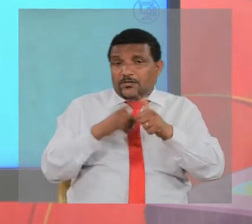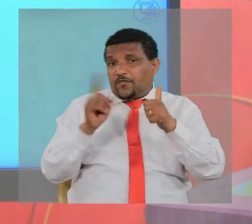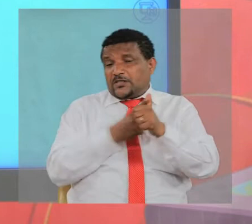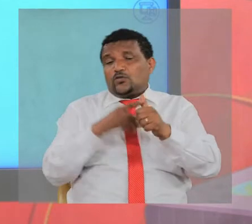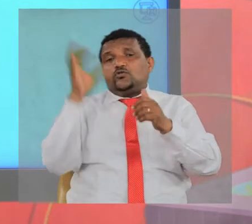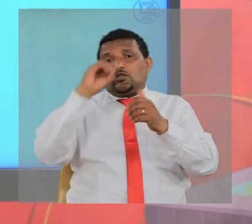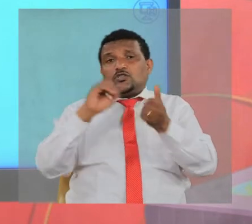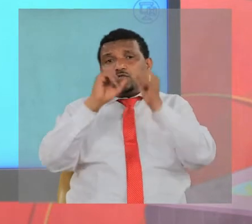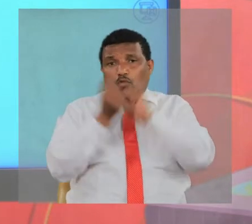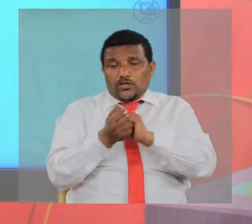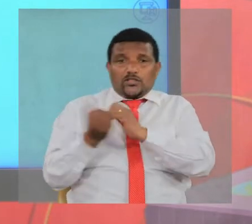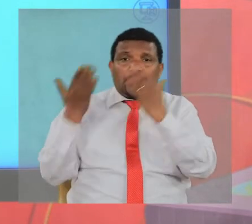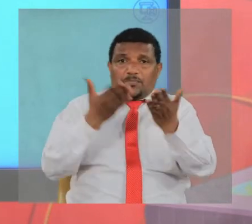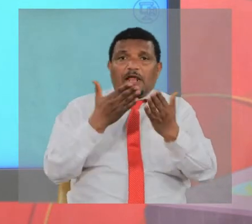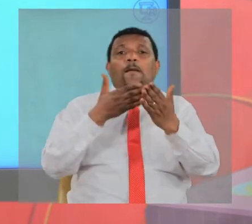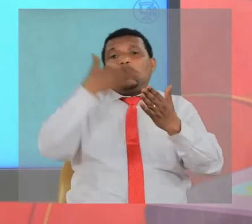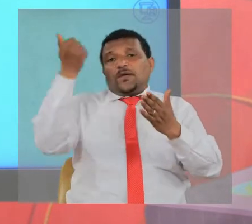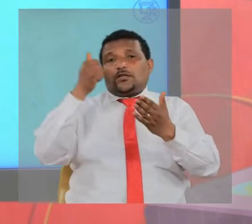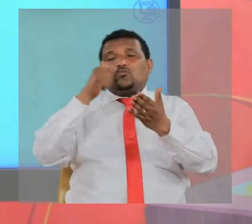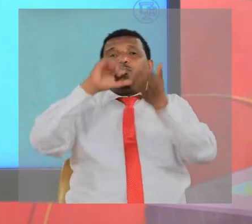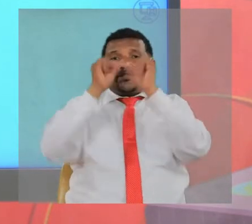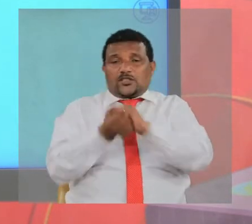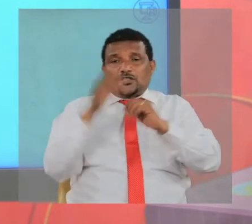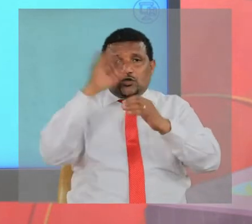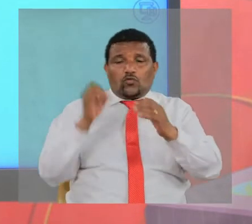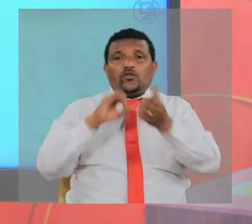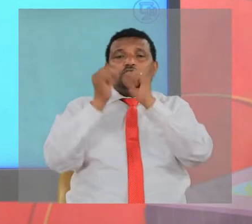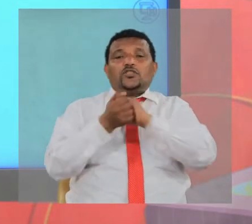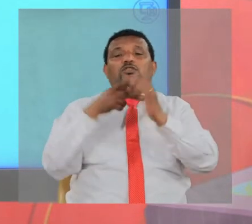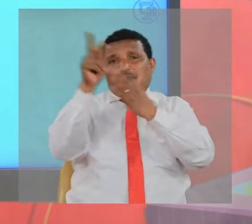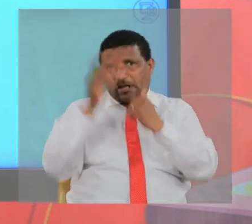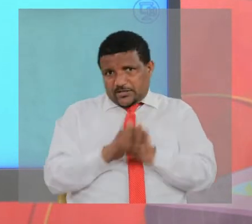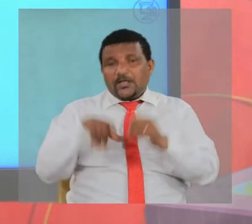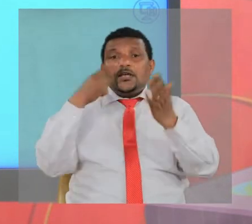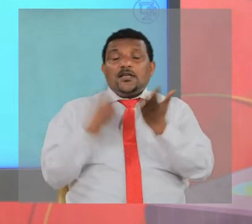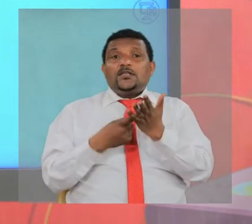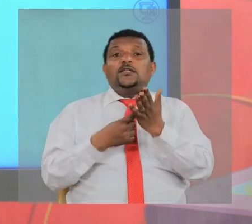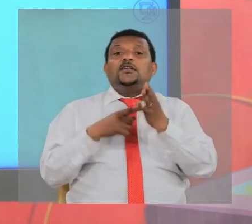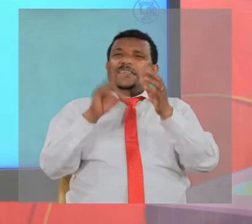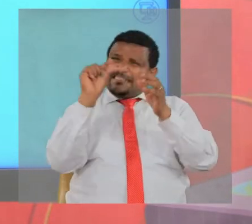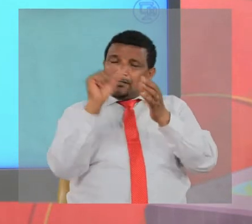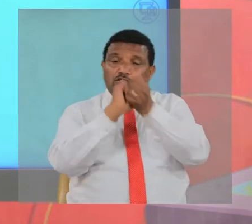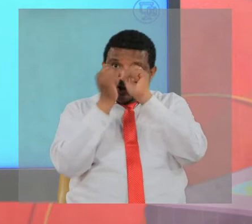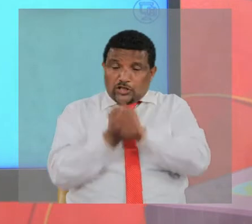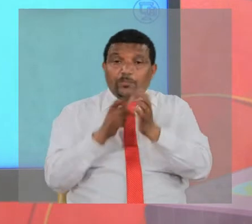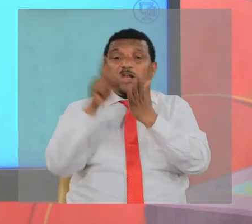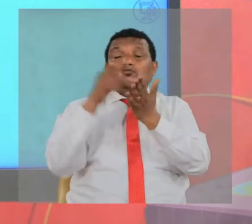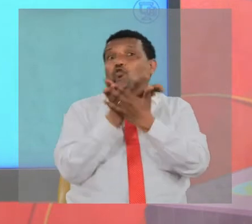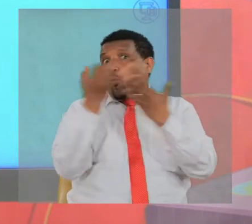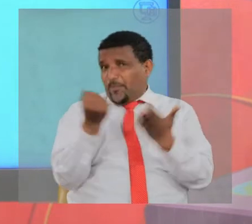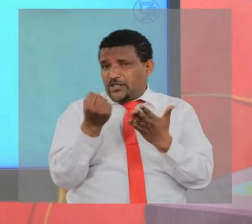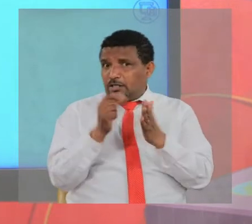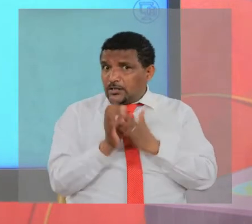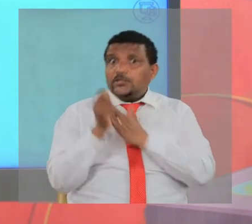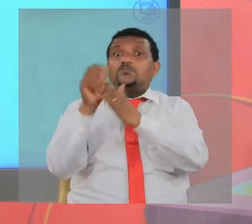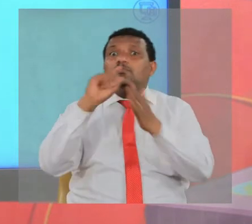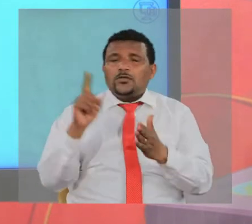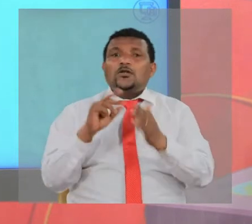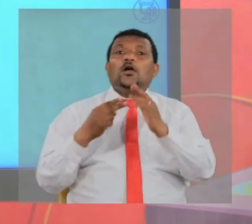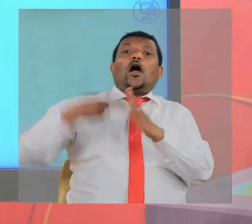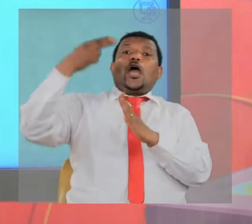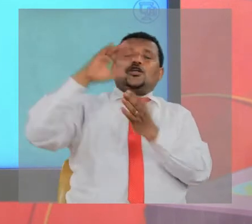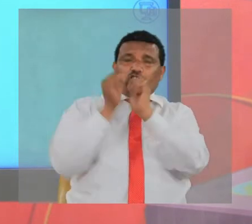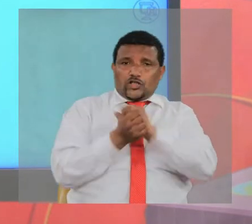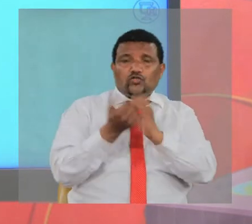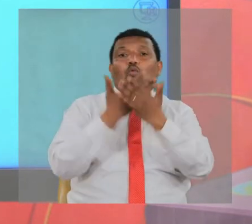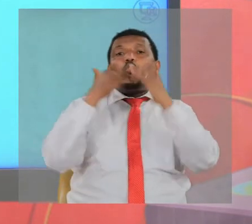in quantity supplied is greater than the percentage change in price. That means if a little change in price of a commodity leads to a higher